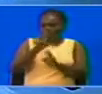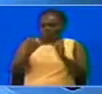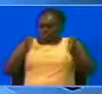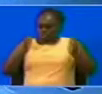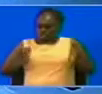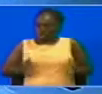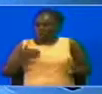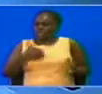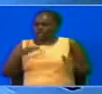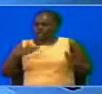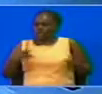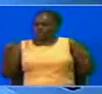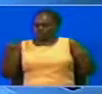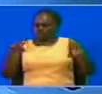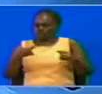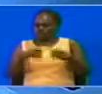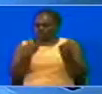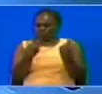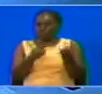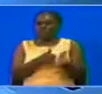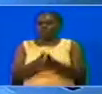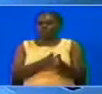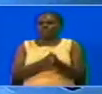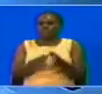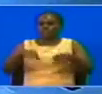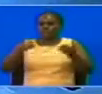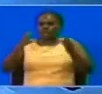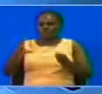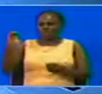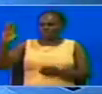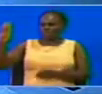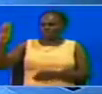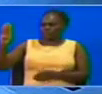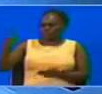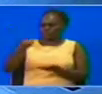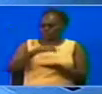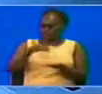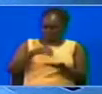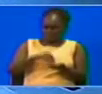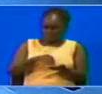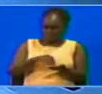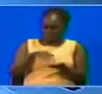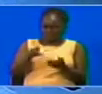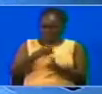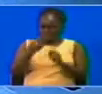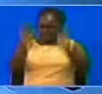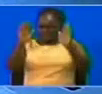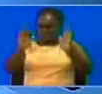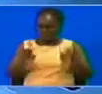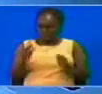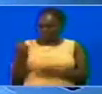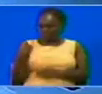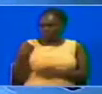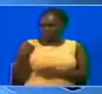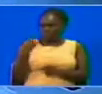integrity or conflict of interest. According to CBK Chairman Mohamed Nyaoga, the revetting has been necessitated by recent